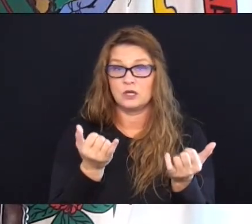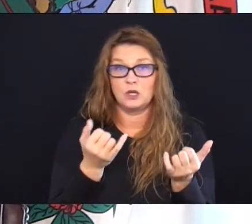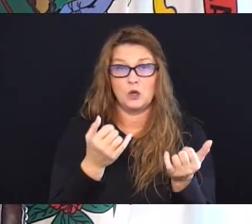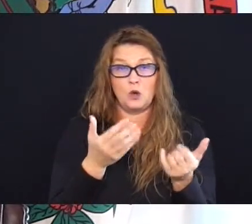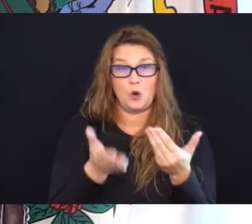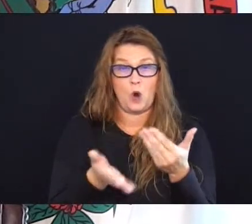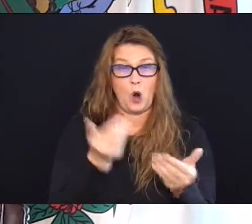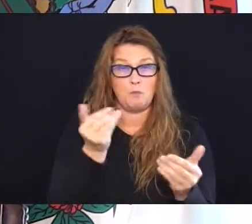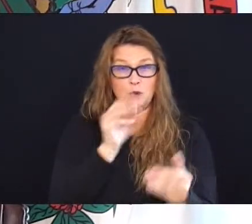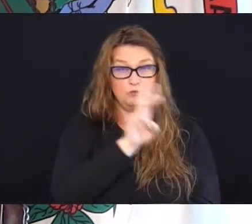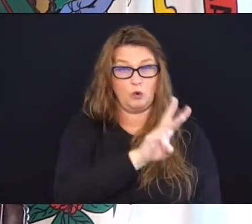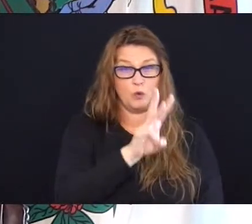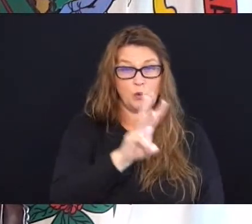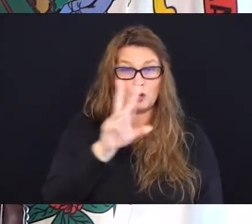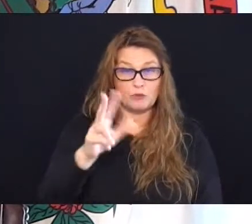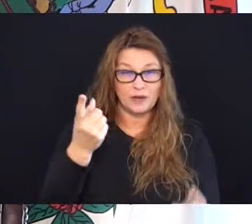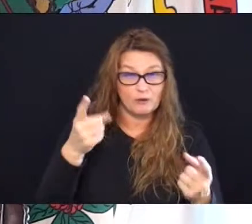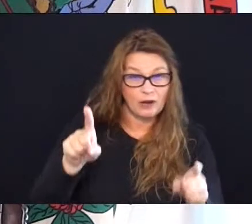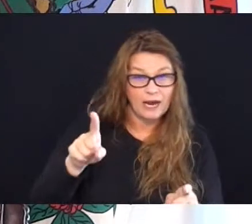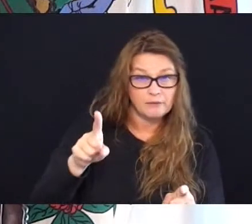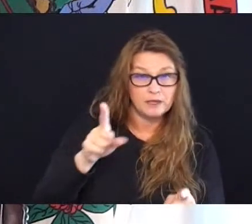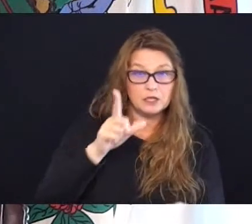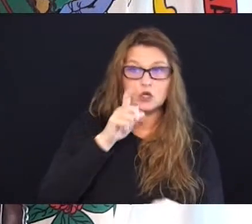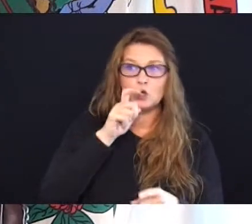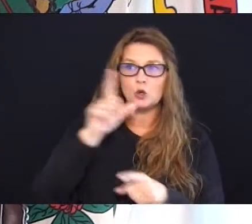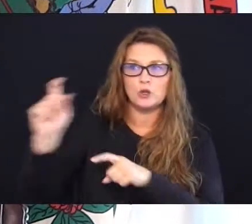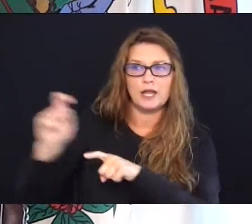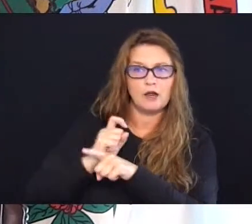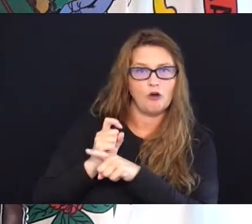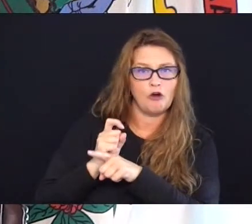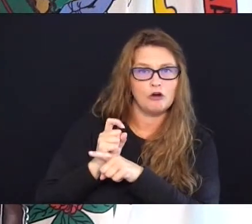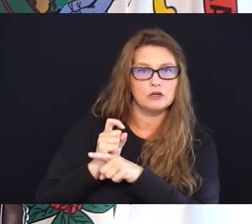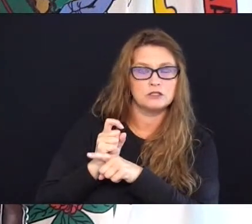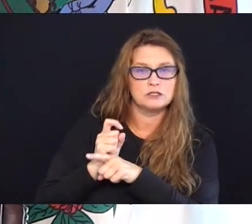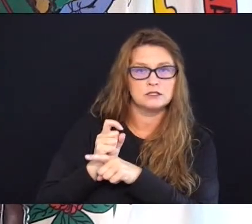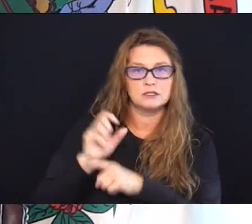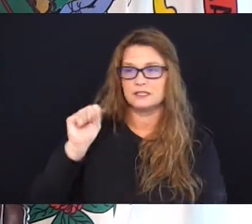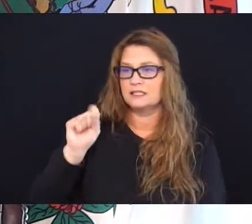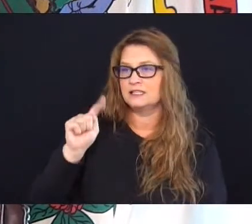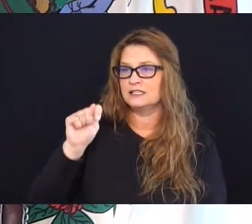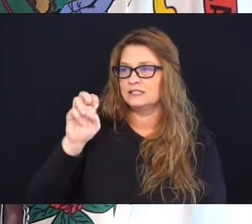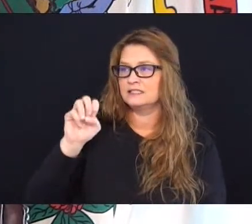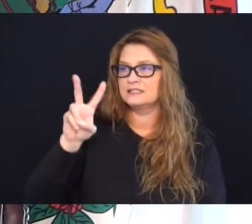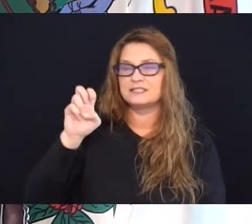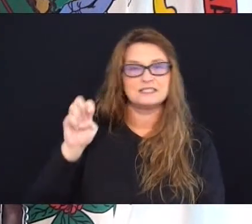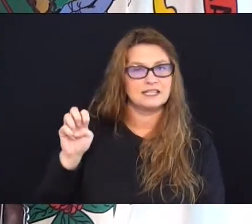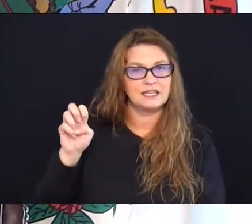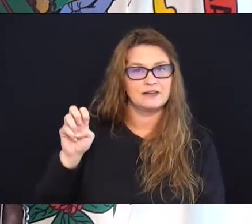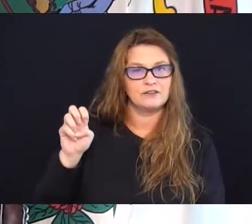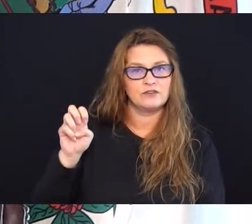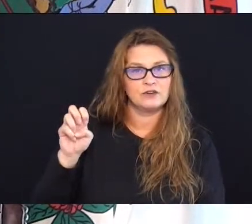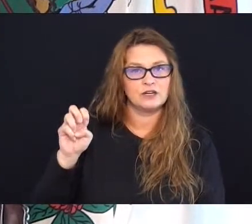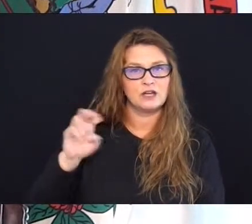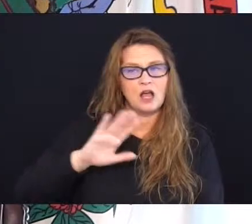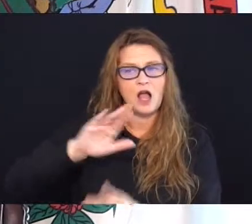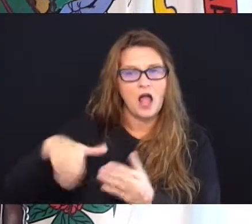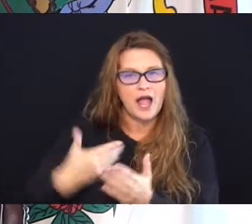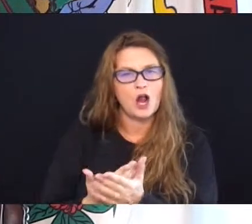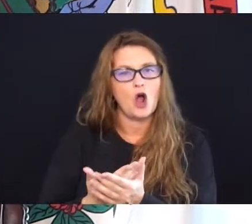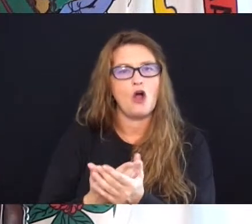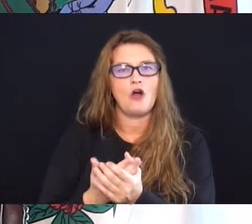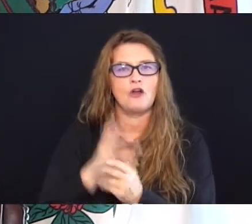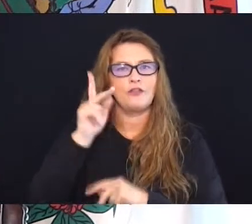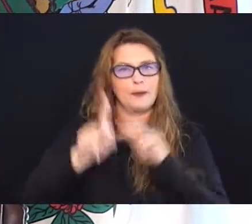War III, maybe. And who do they call? They call Stephen. And they call all those